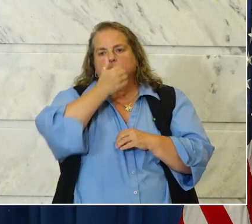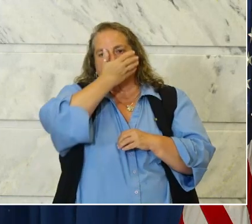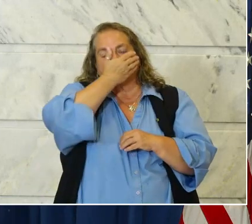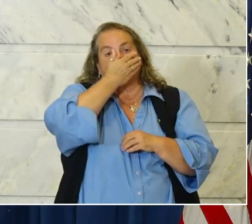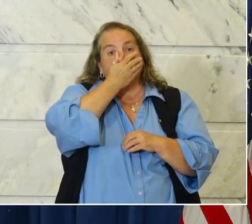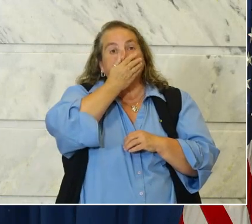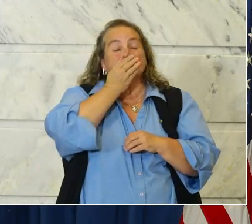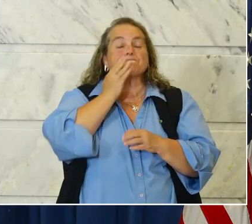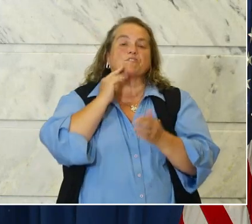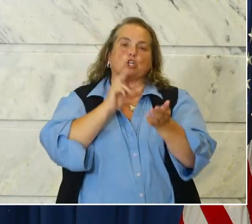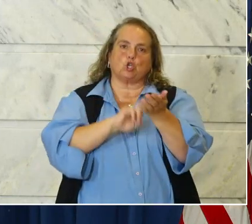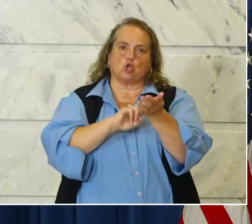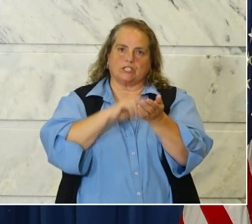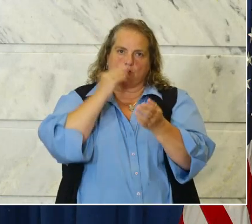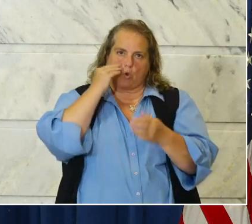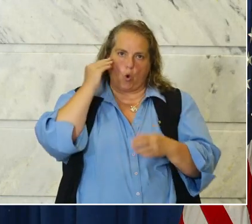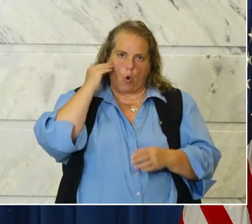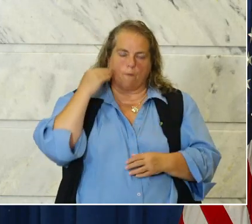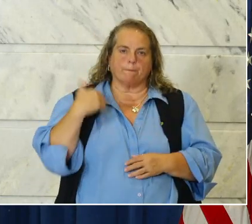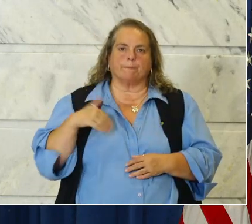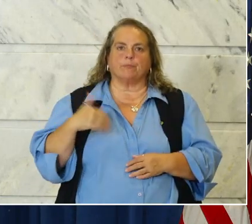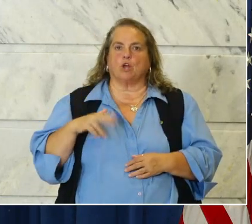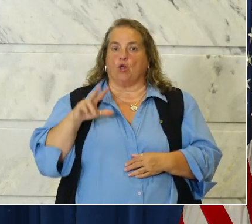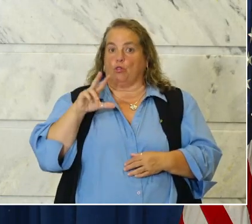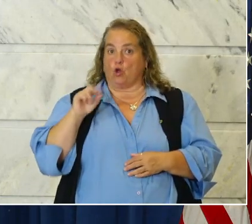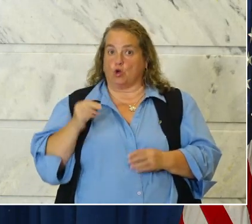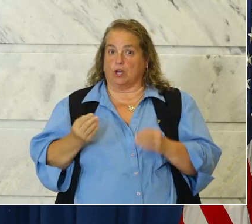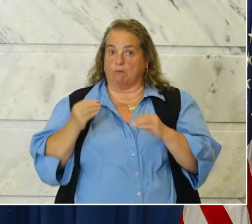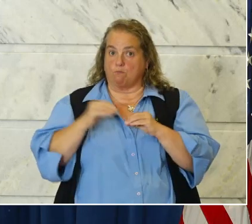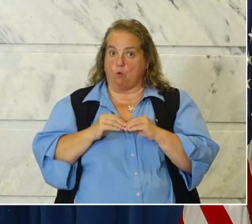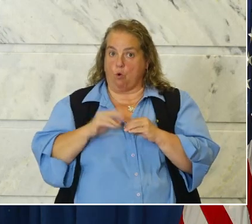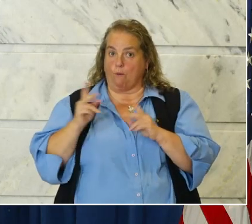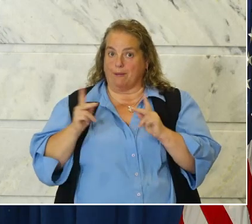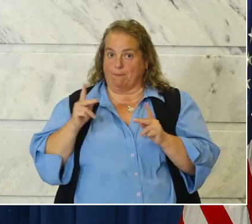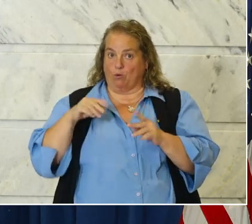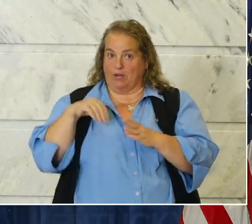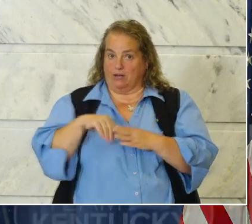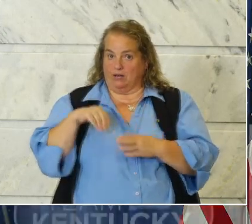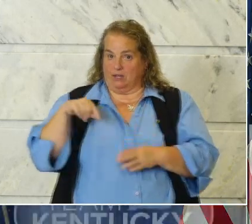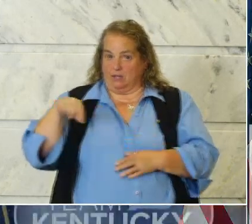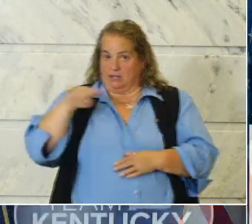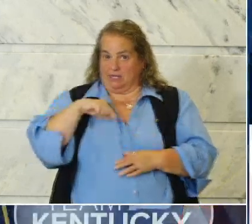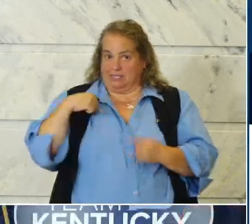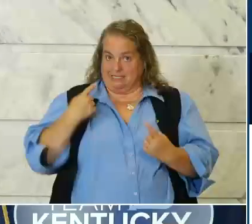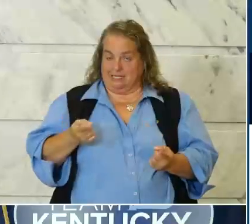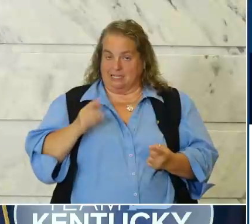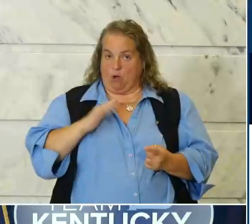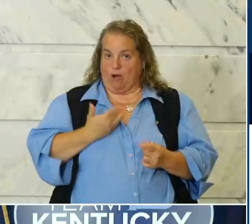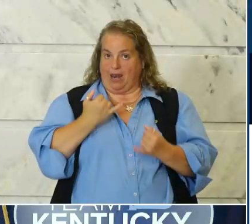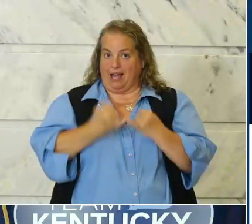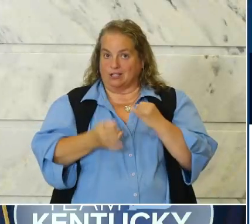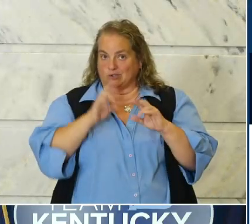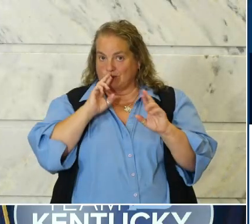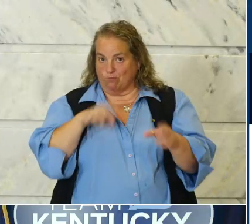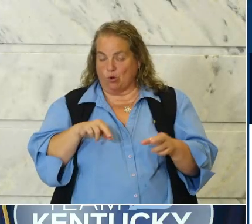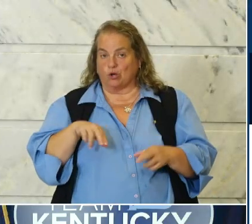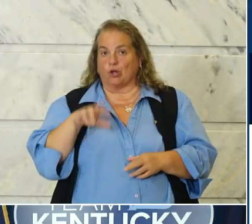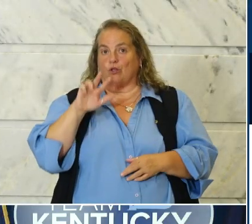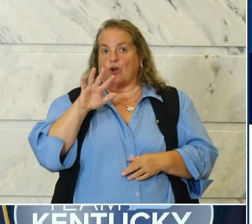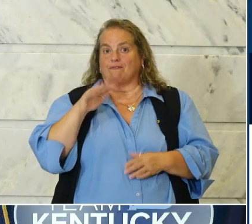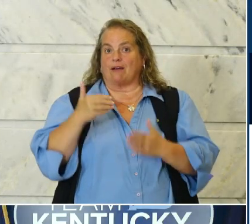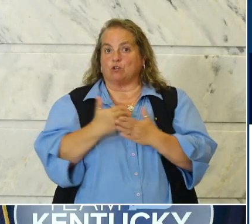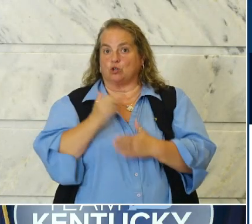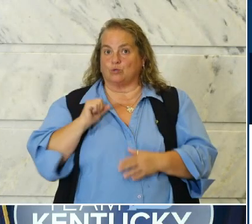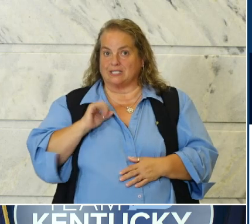care facilities, 30 additional residents since our last report, that would be Friday, 35 new